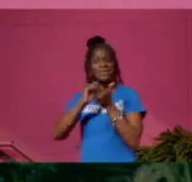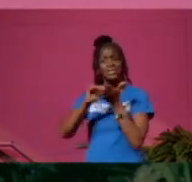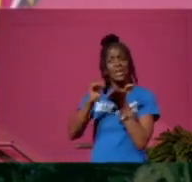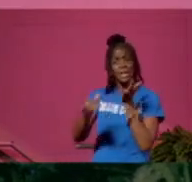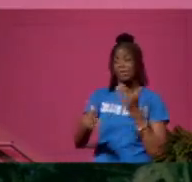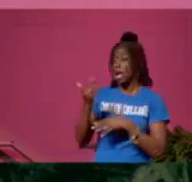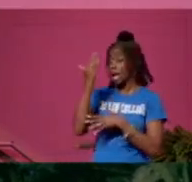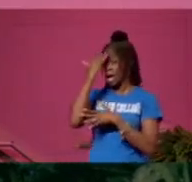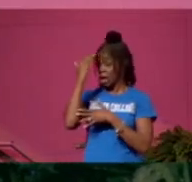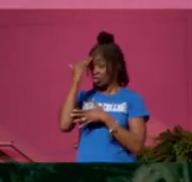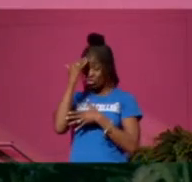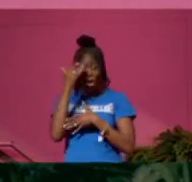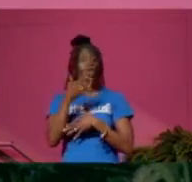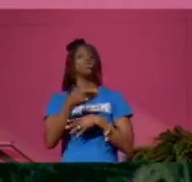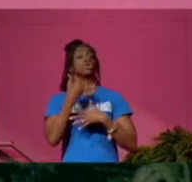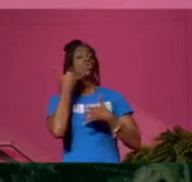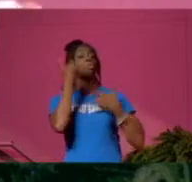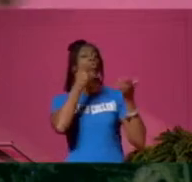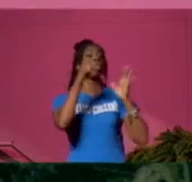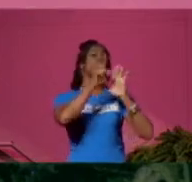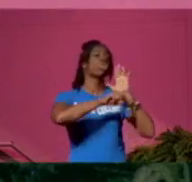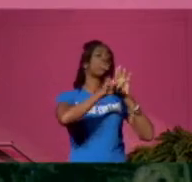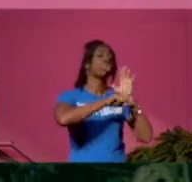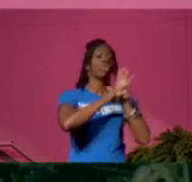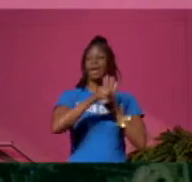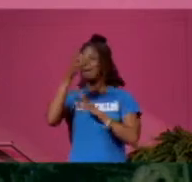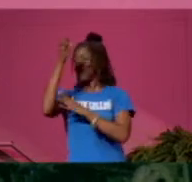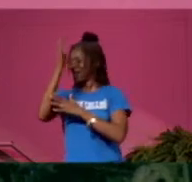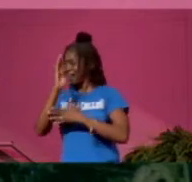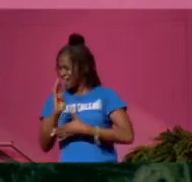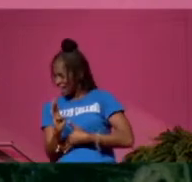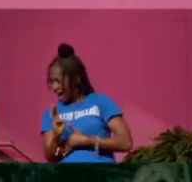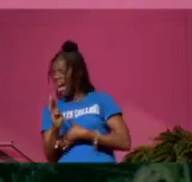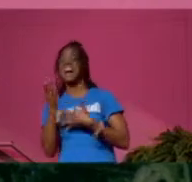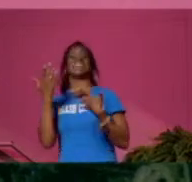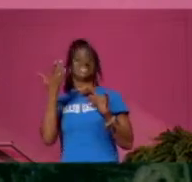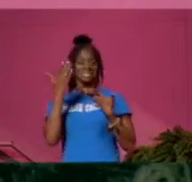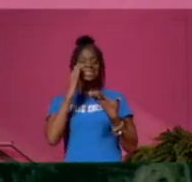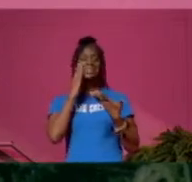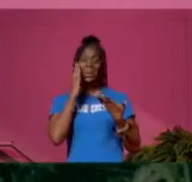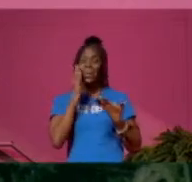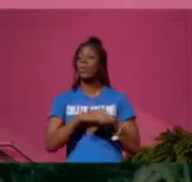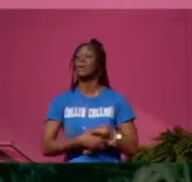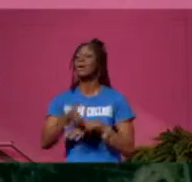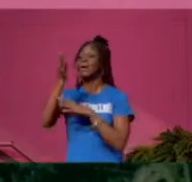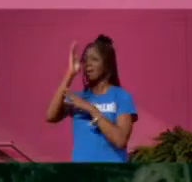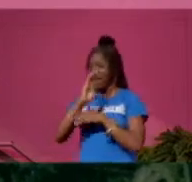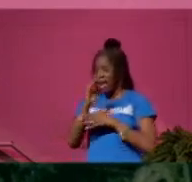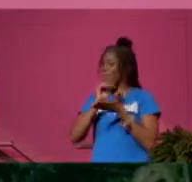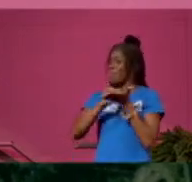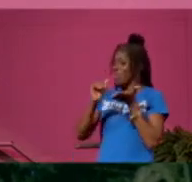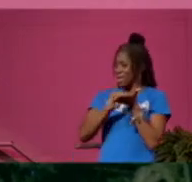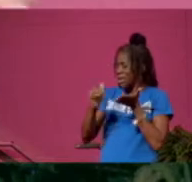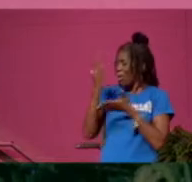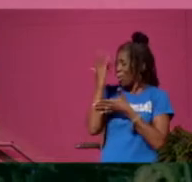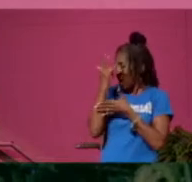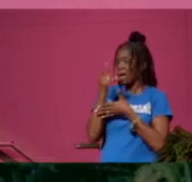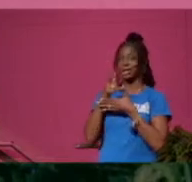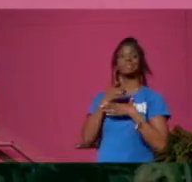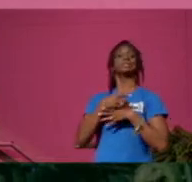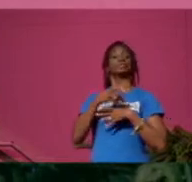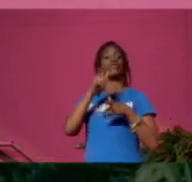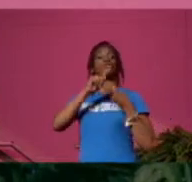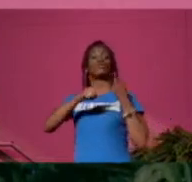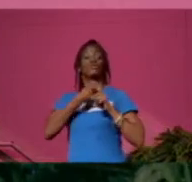this summer. God will forgive you for sneaking people in and out your mama's house. God will forgive you for sneaking out